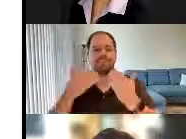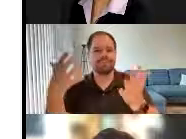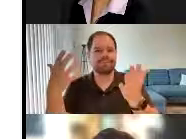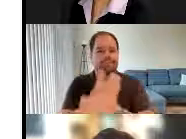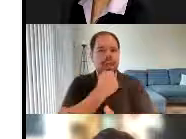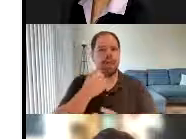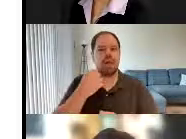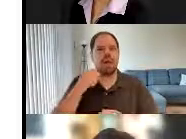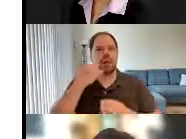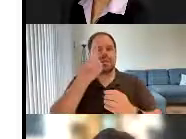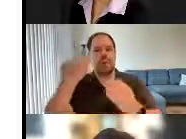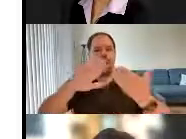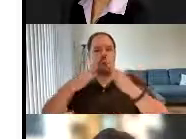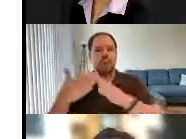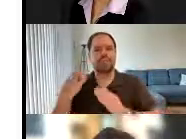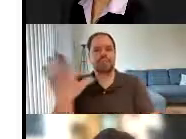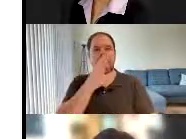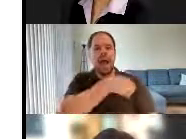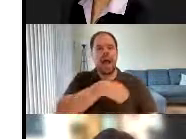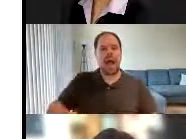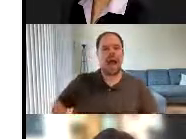you to prioritize them.